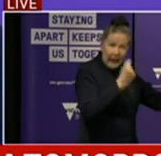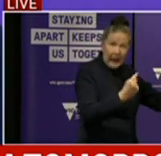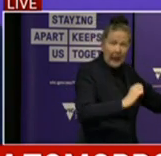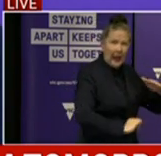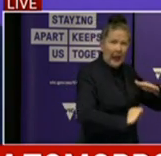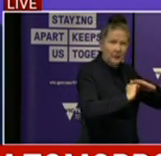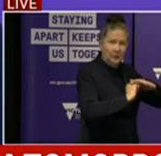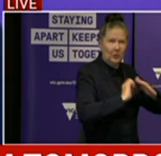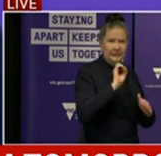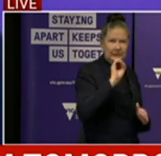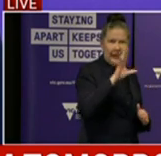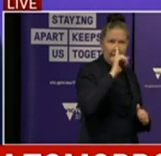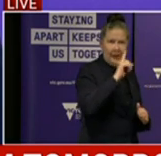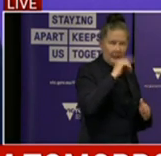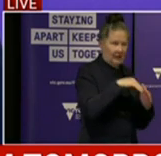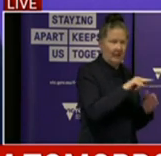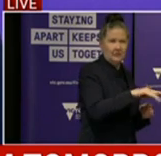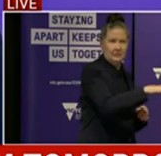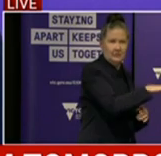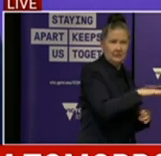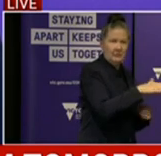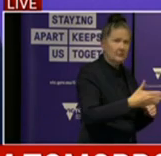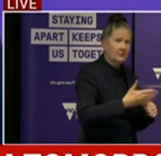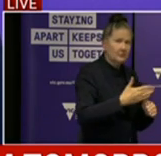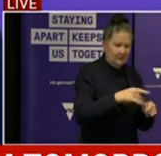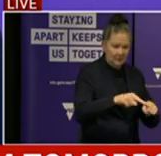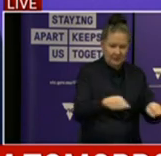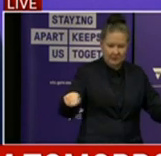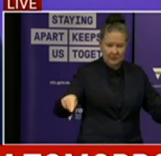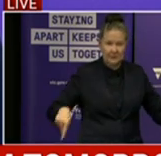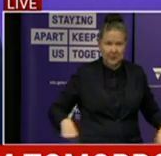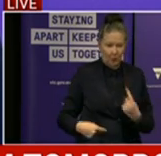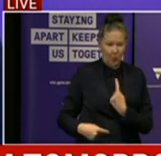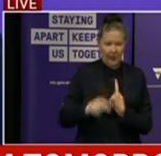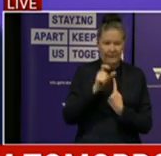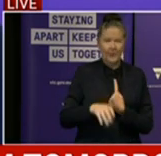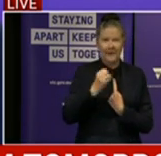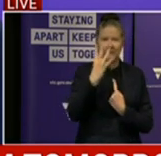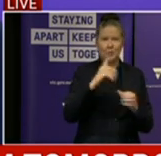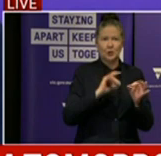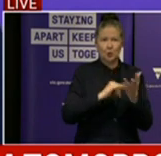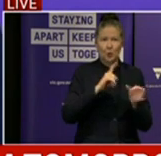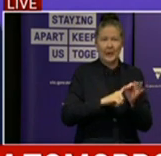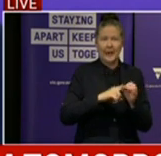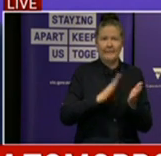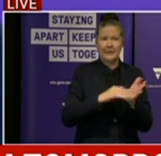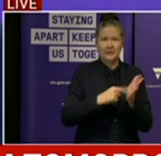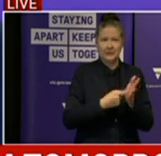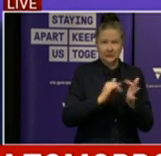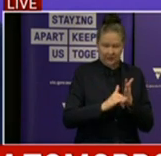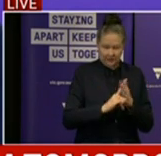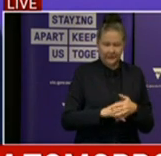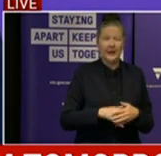space, subject to a 1 to 4 square metre density rule. There will also be a maximum of 2 such